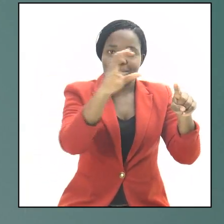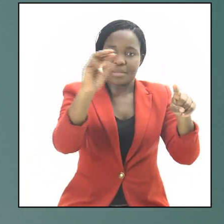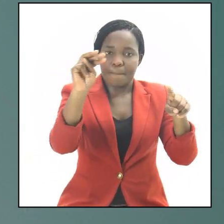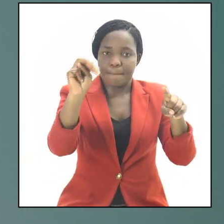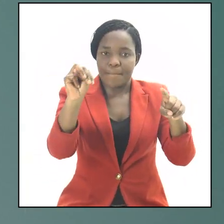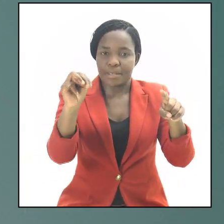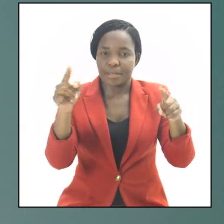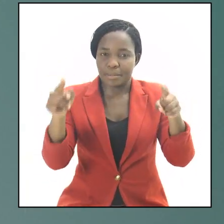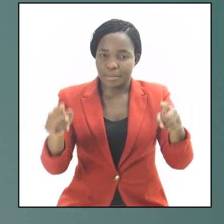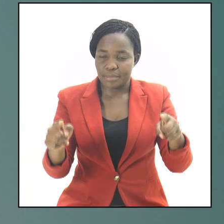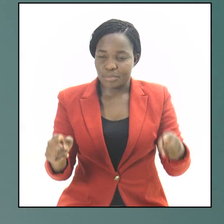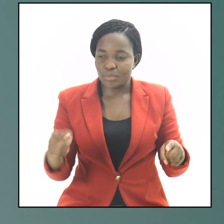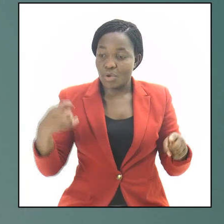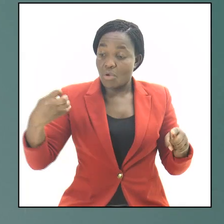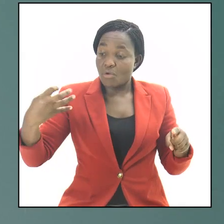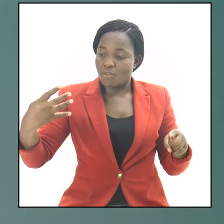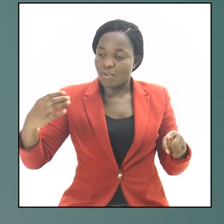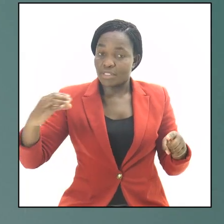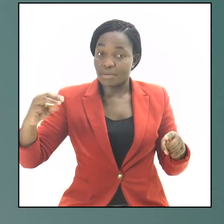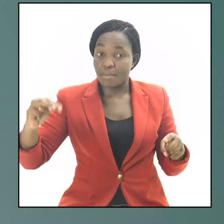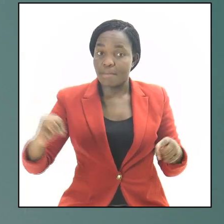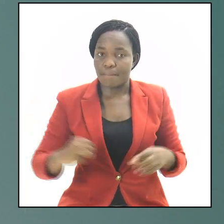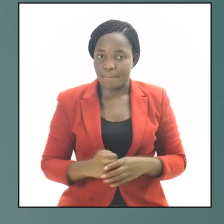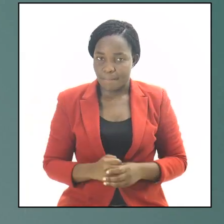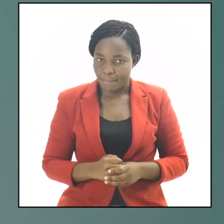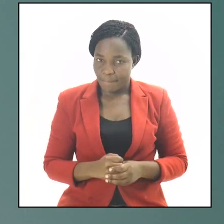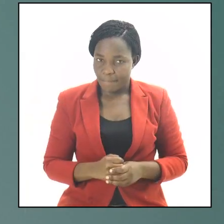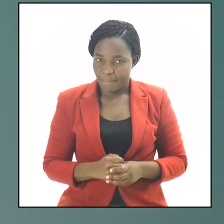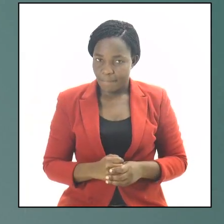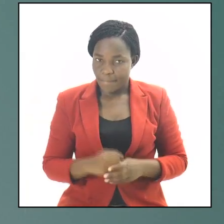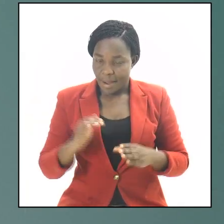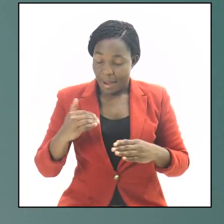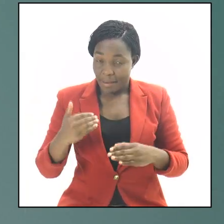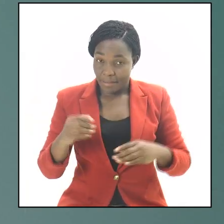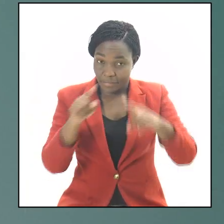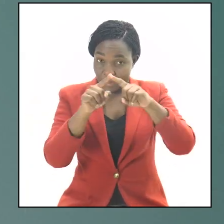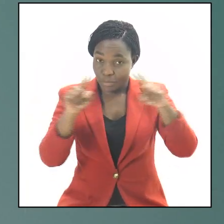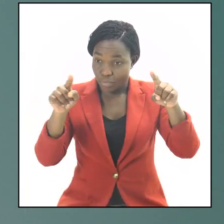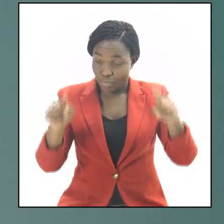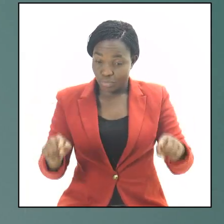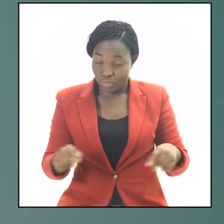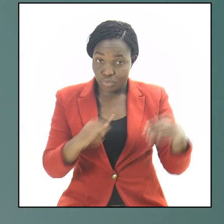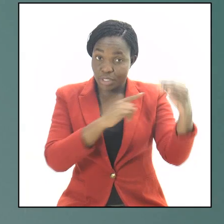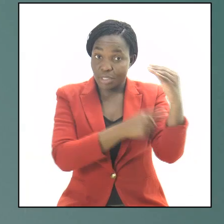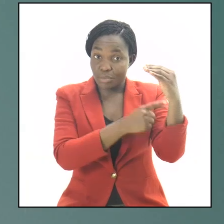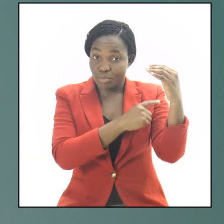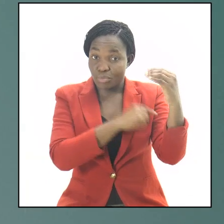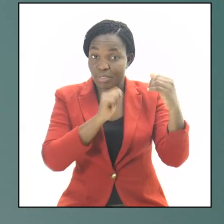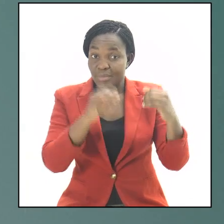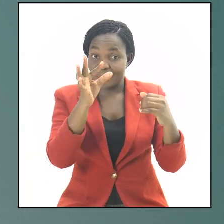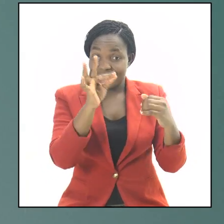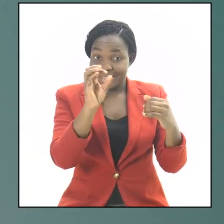4 centimeters wide. I'll start with the drawing. The angles need to be 90 degrees if